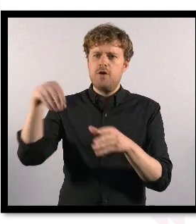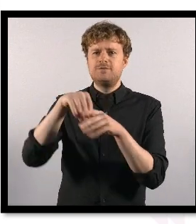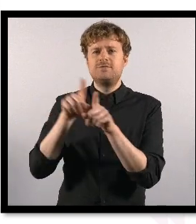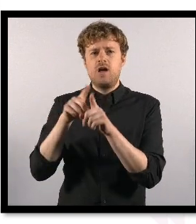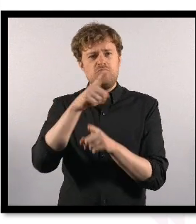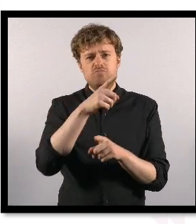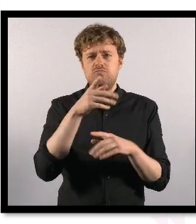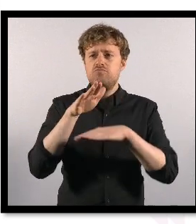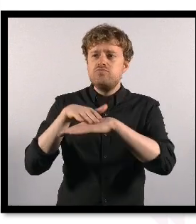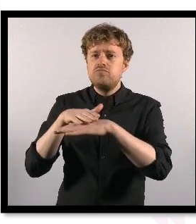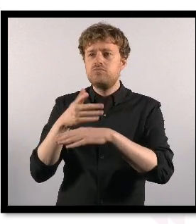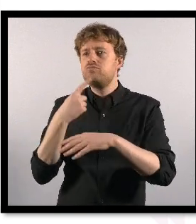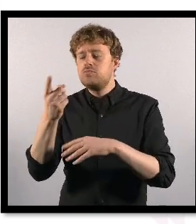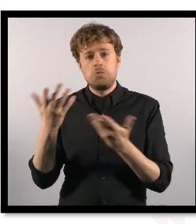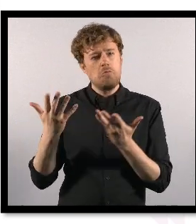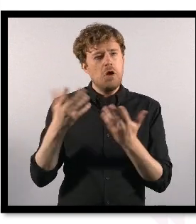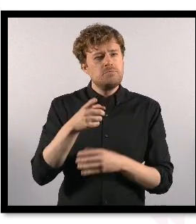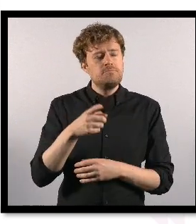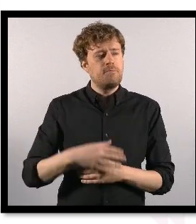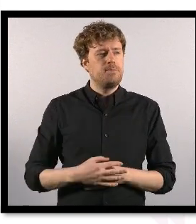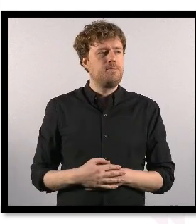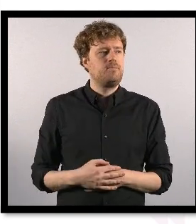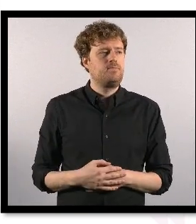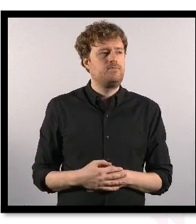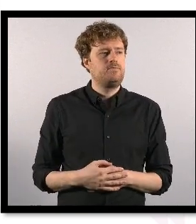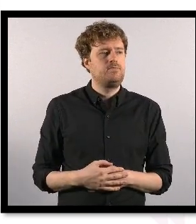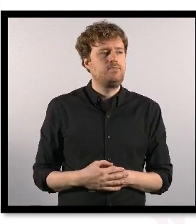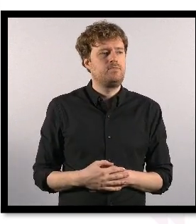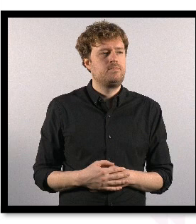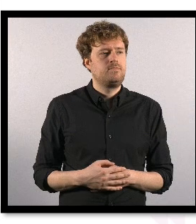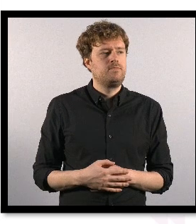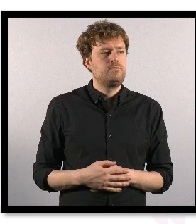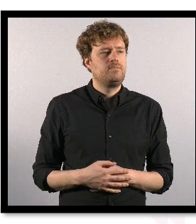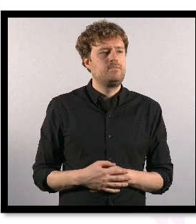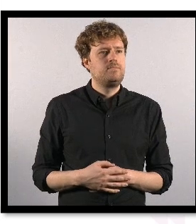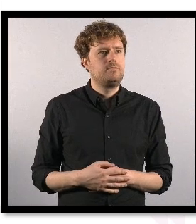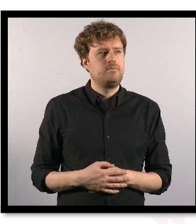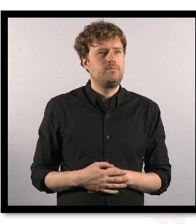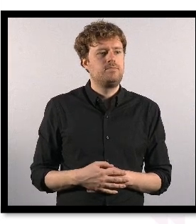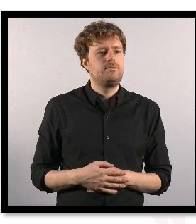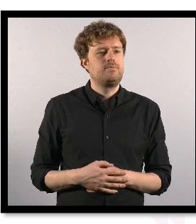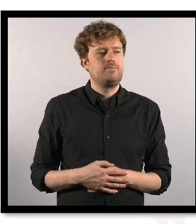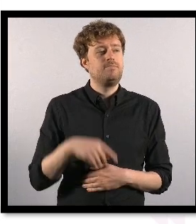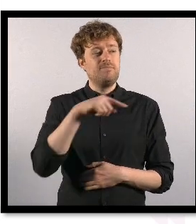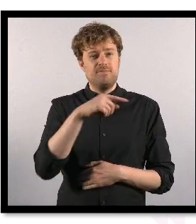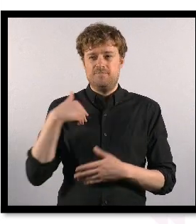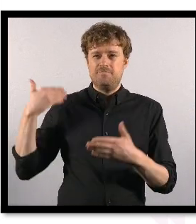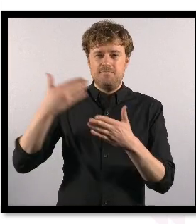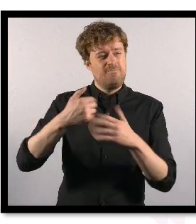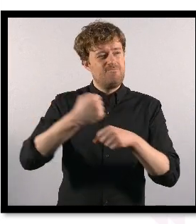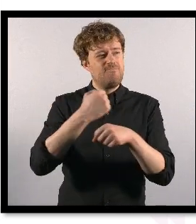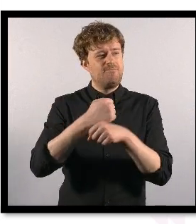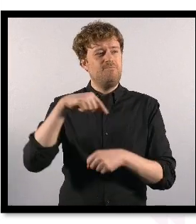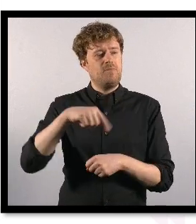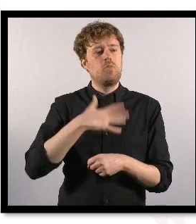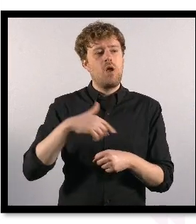years. We try to streamline our processes around sandbox inclusion and project moving levels to incubation and graduation. And as part of this